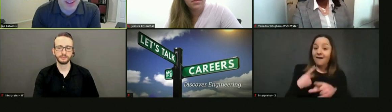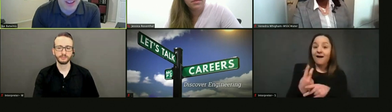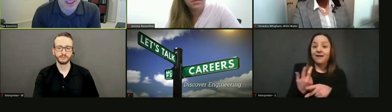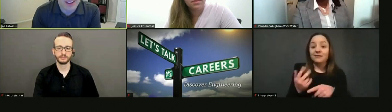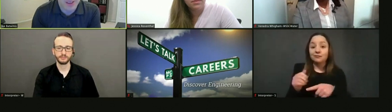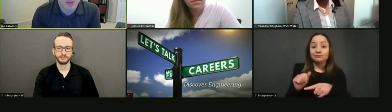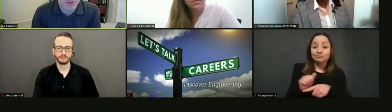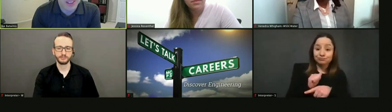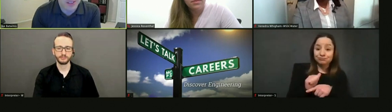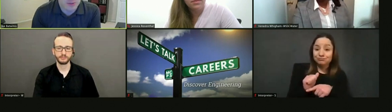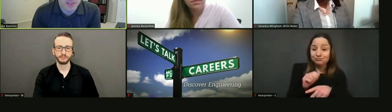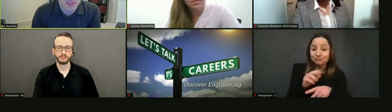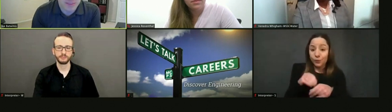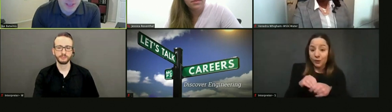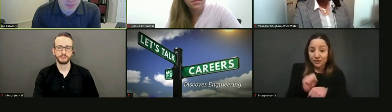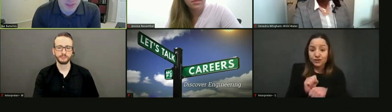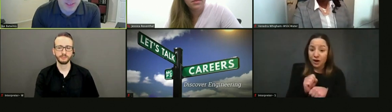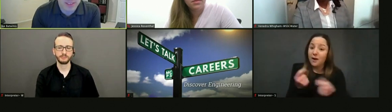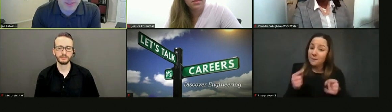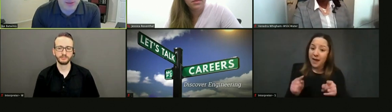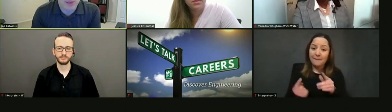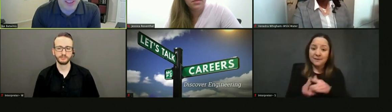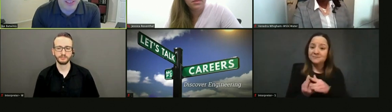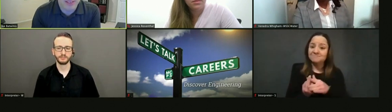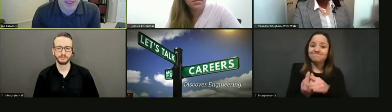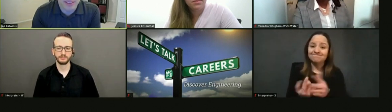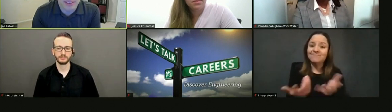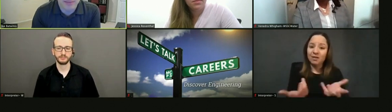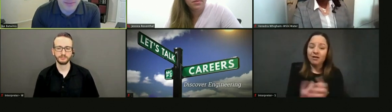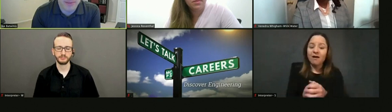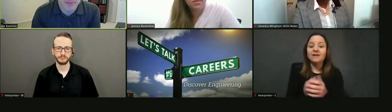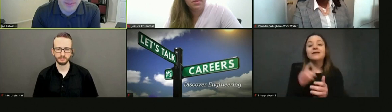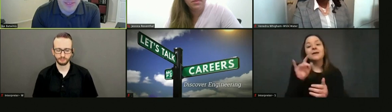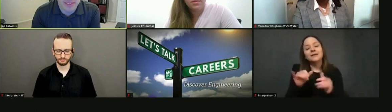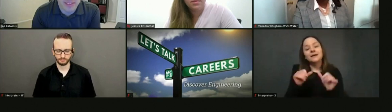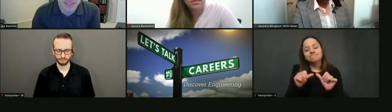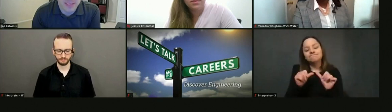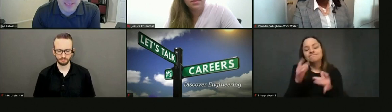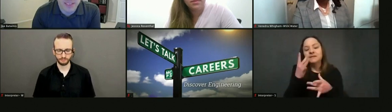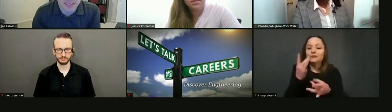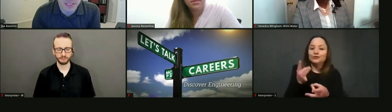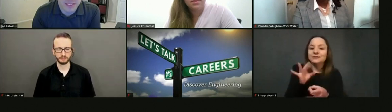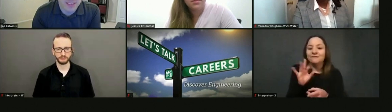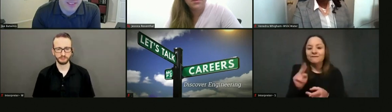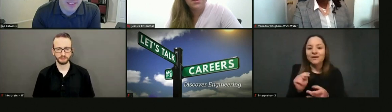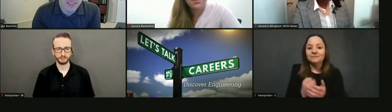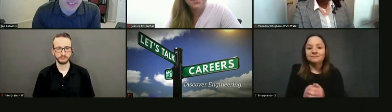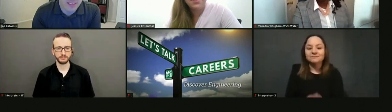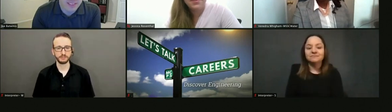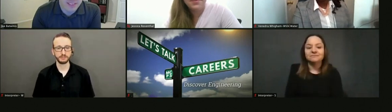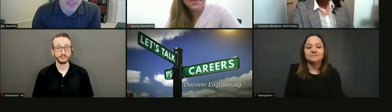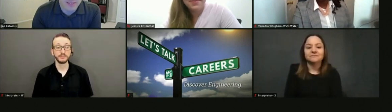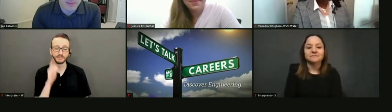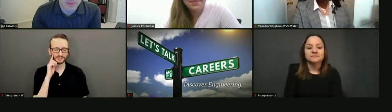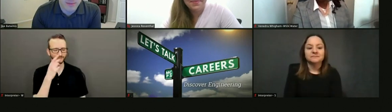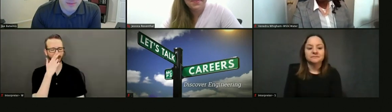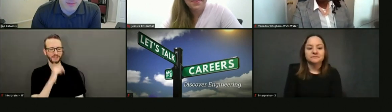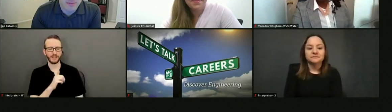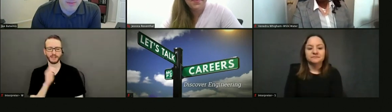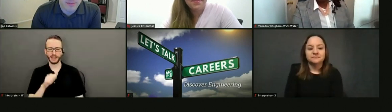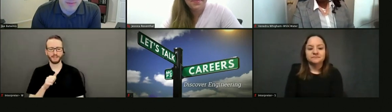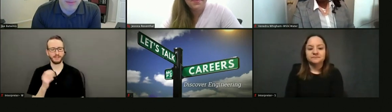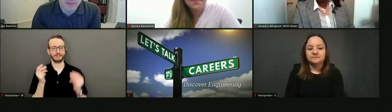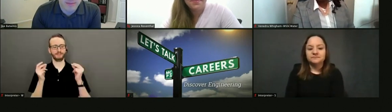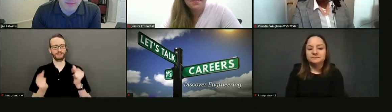And those challenges are what keep things interesting and fun. Sure. That sounds like a lot of fun, having to problem solve on your feet like